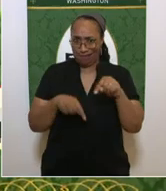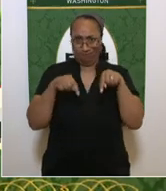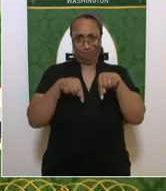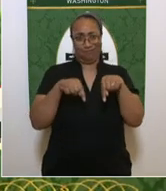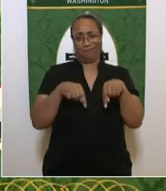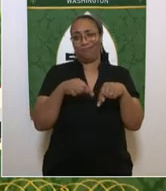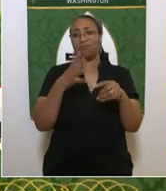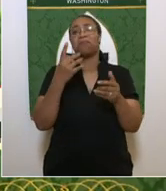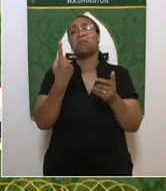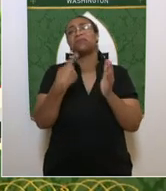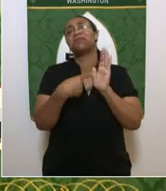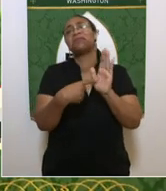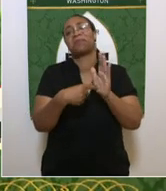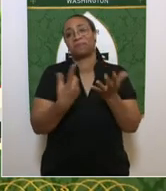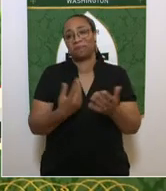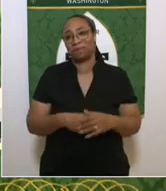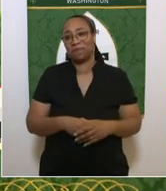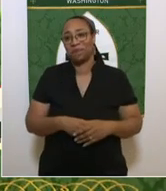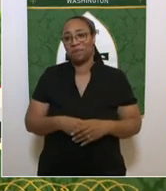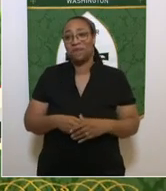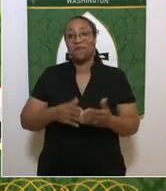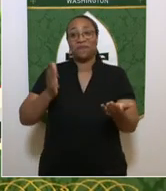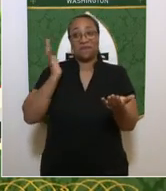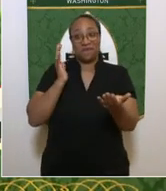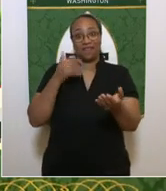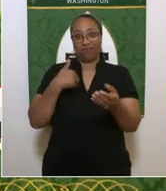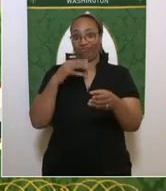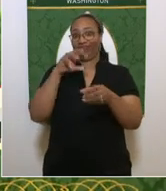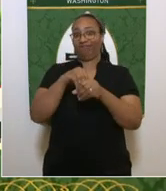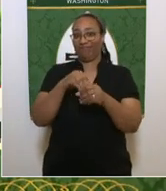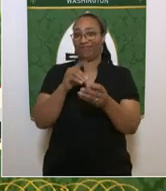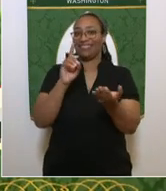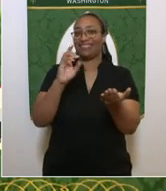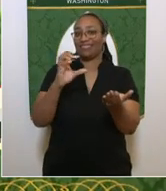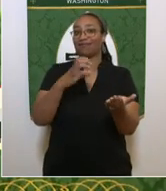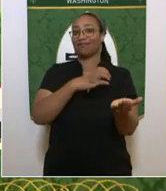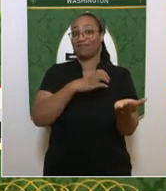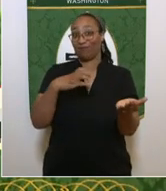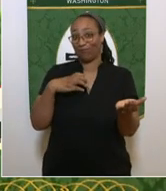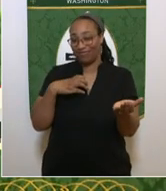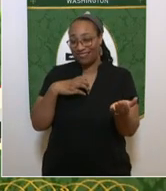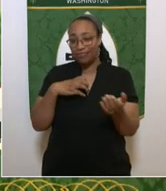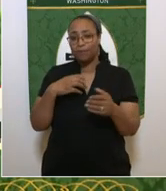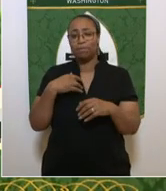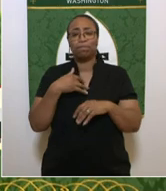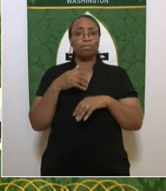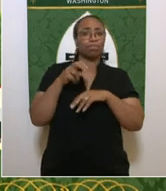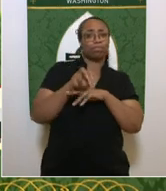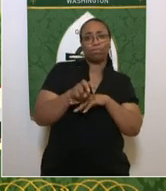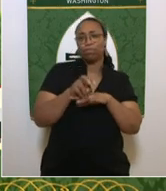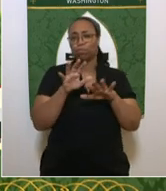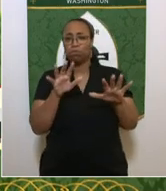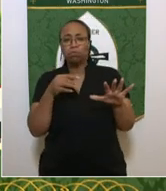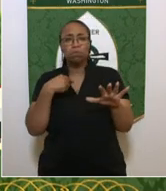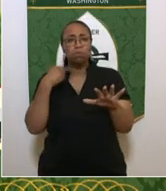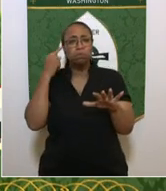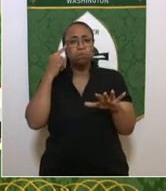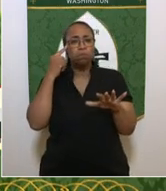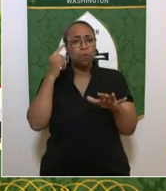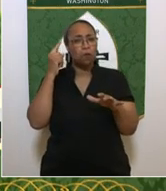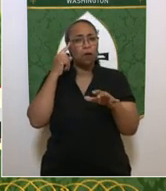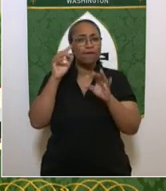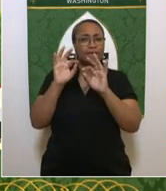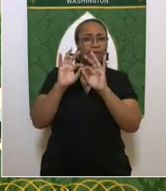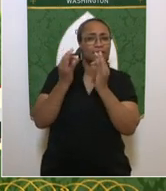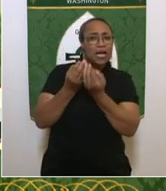still on the council, I had this idea that kids, families, should not have to pay to